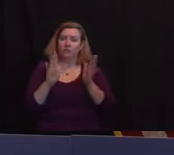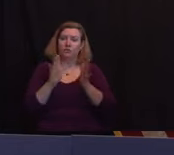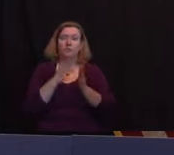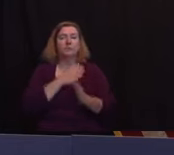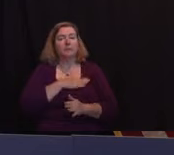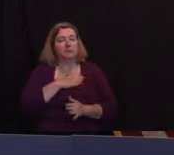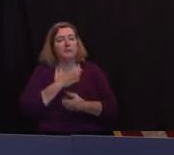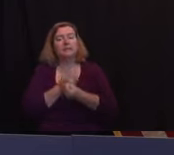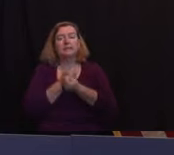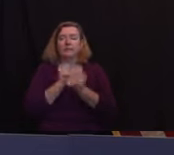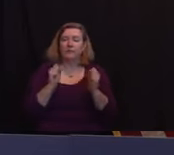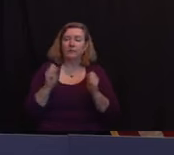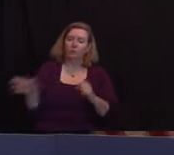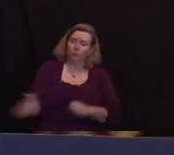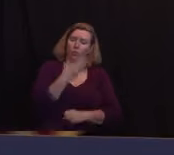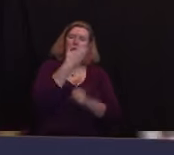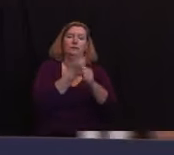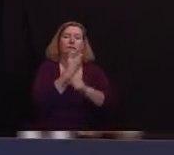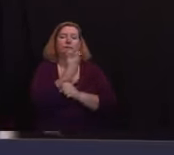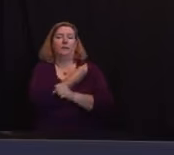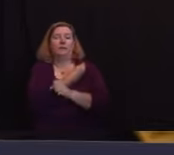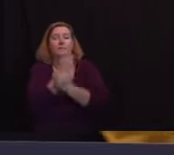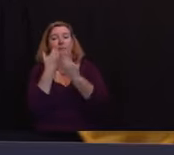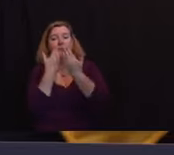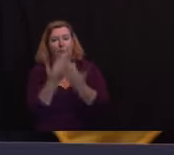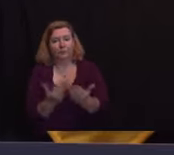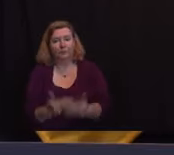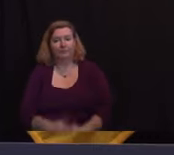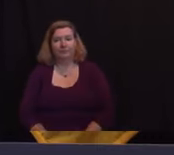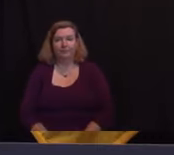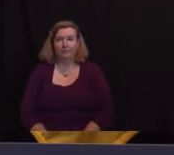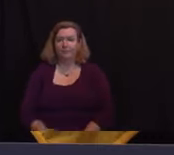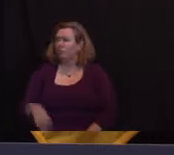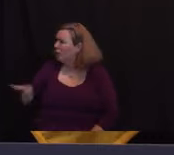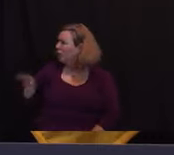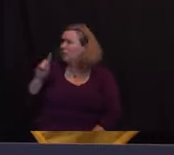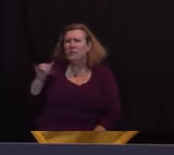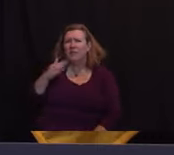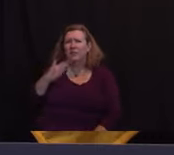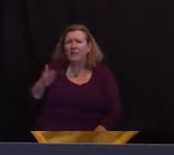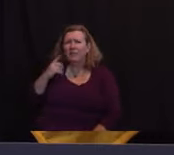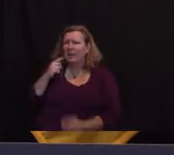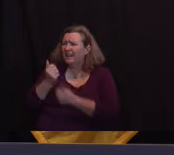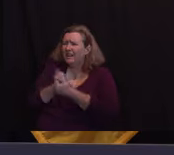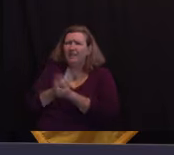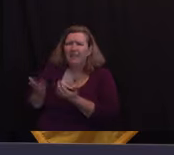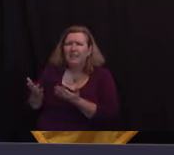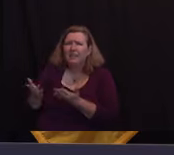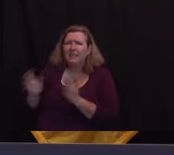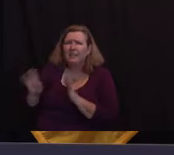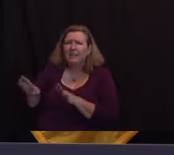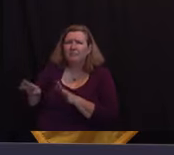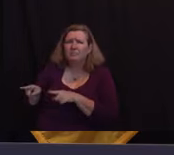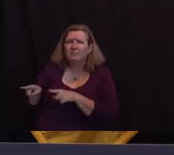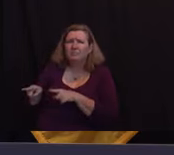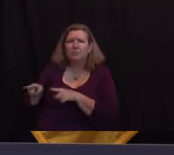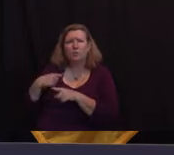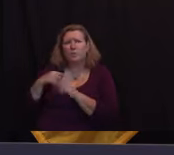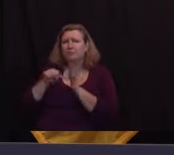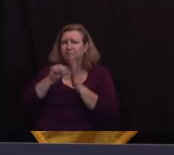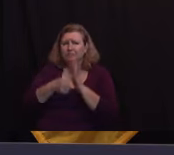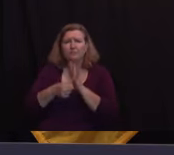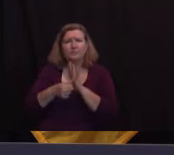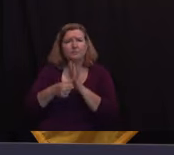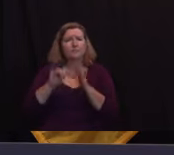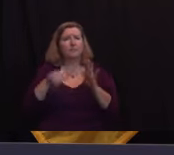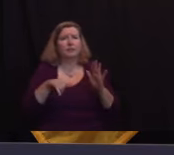and get vaccinated. Thank you. Judy, thank you for everything, including the report. And just to underscore on the Delta